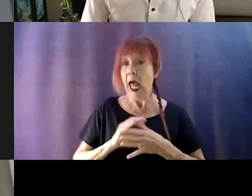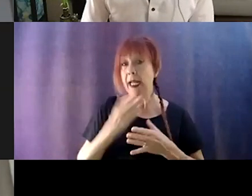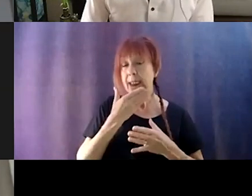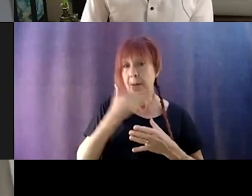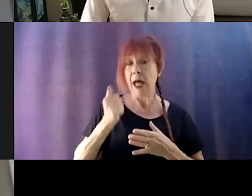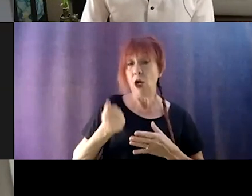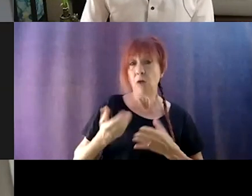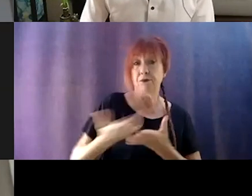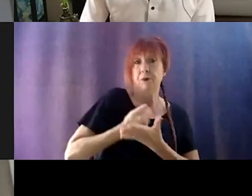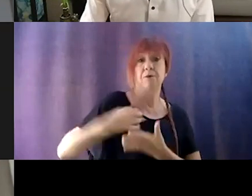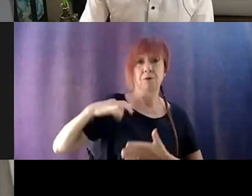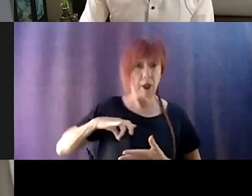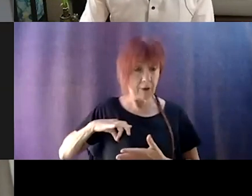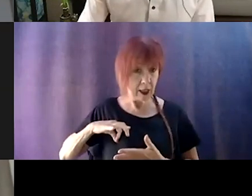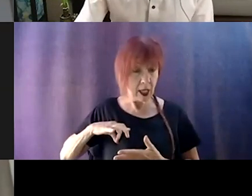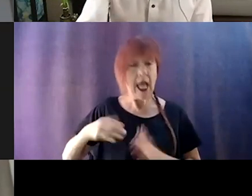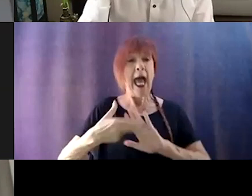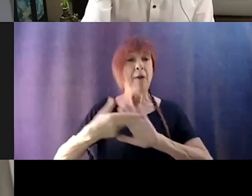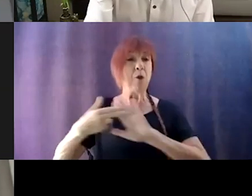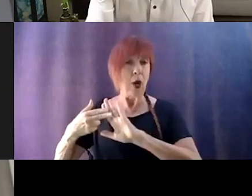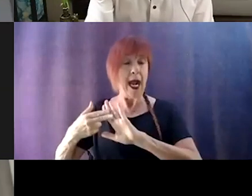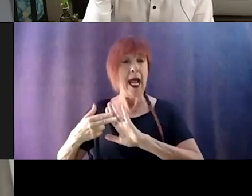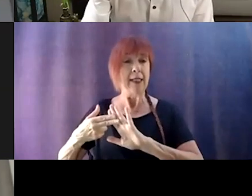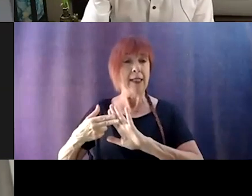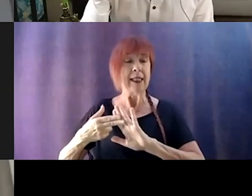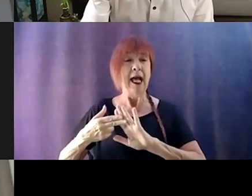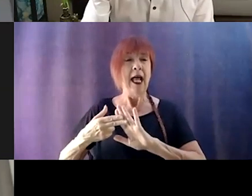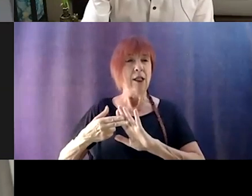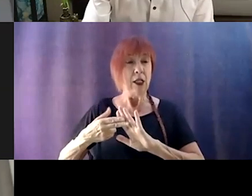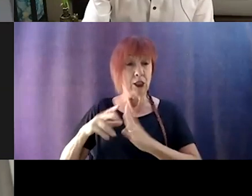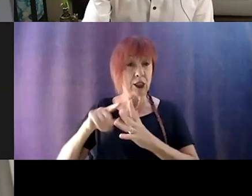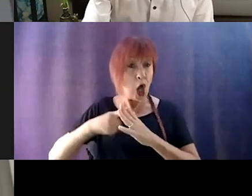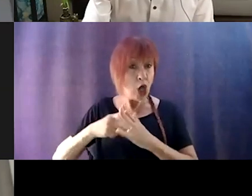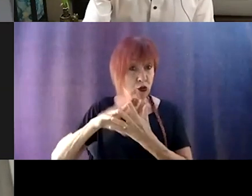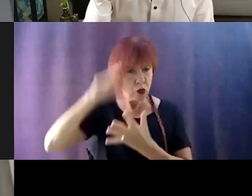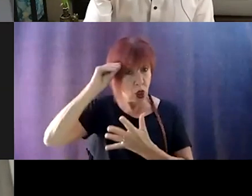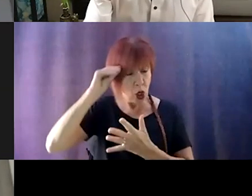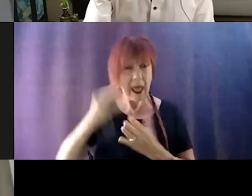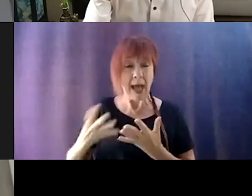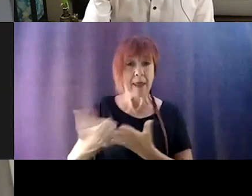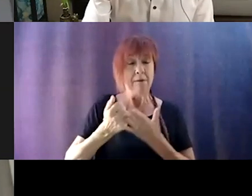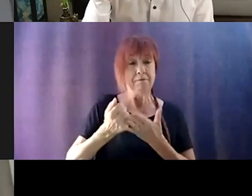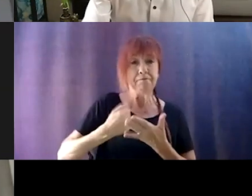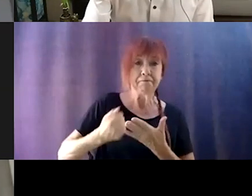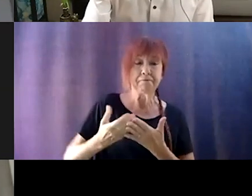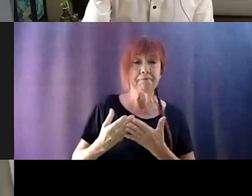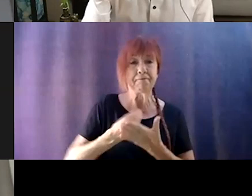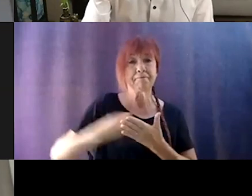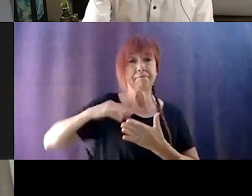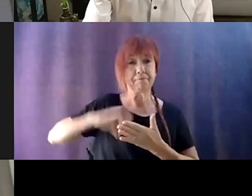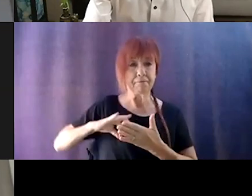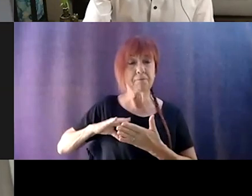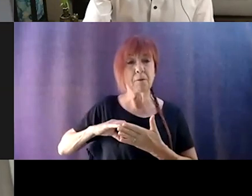think what brands are finding is that return on investment component is actually more lucrative and more quantifiable